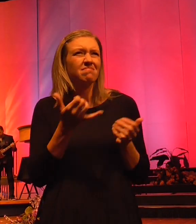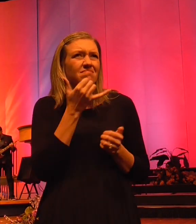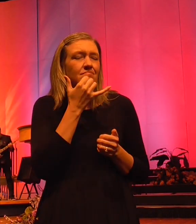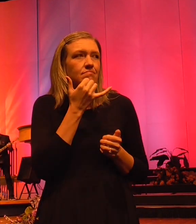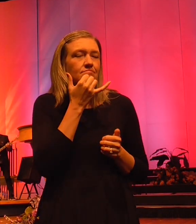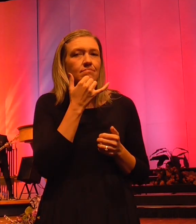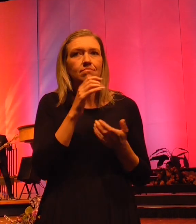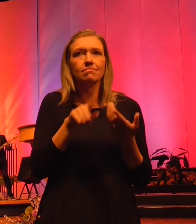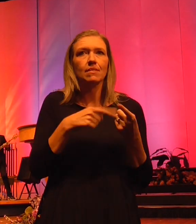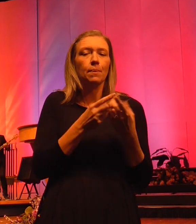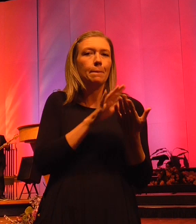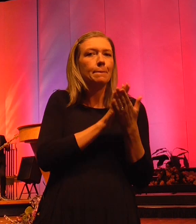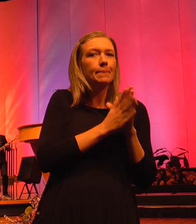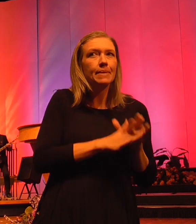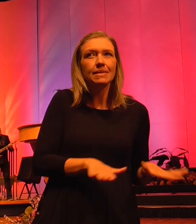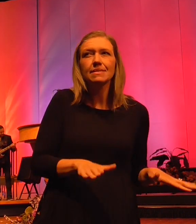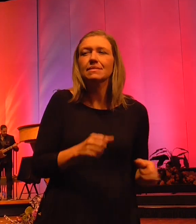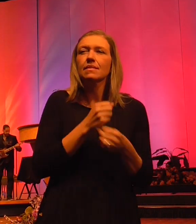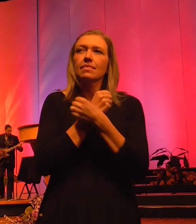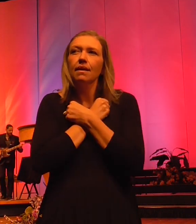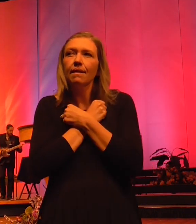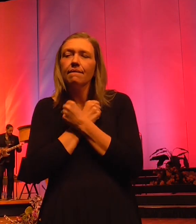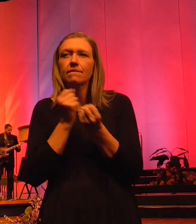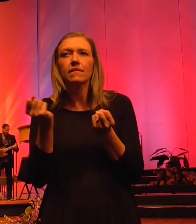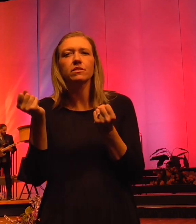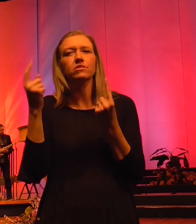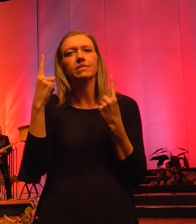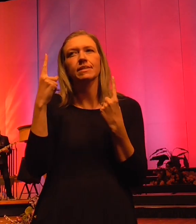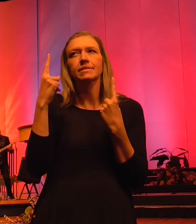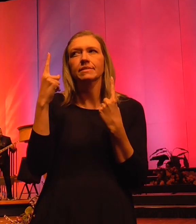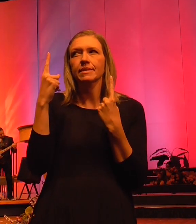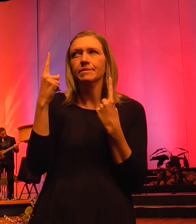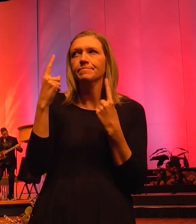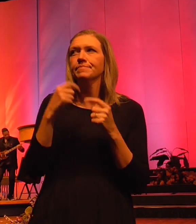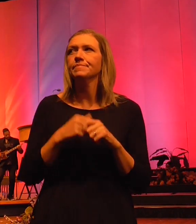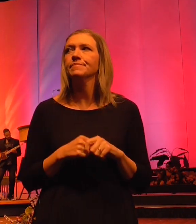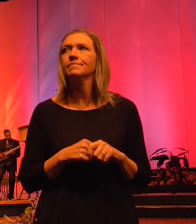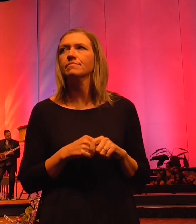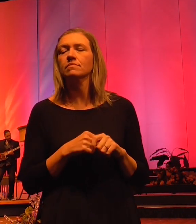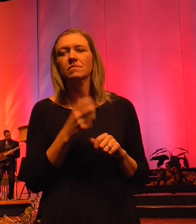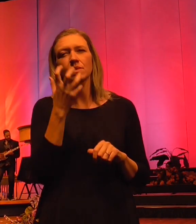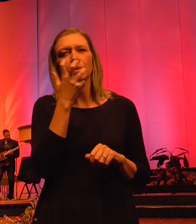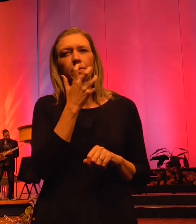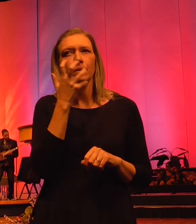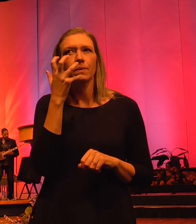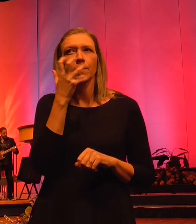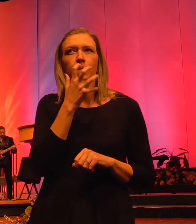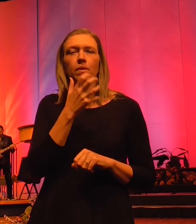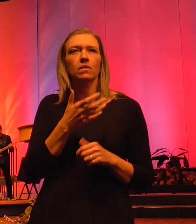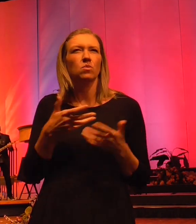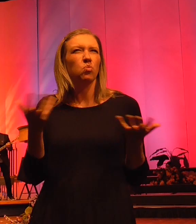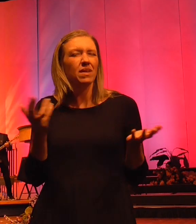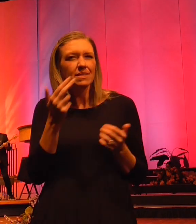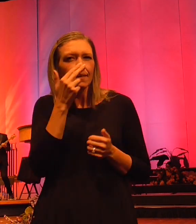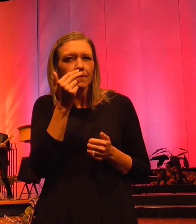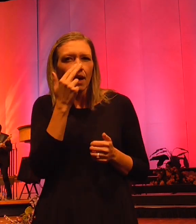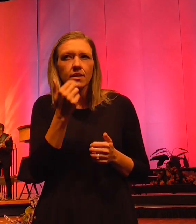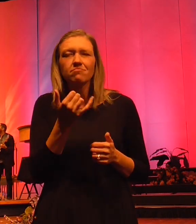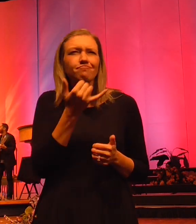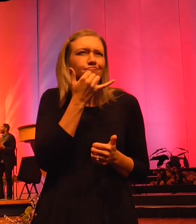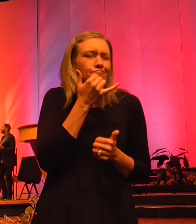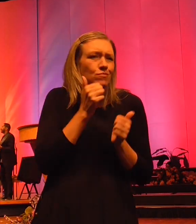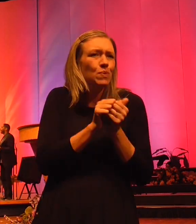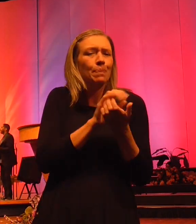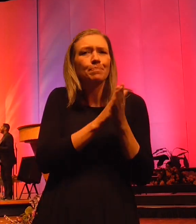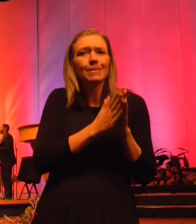Oh, what's so funny about peace, love, and understanding? Oh, what's so